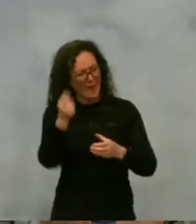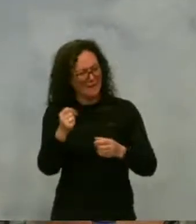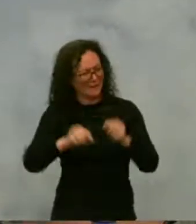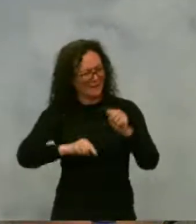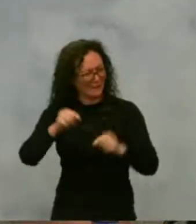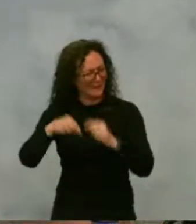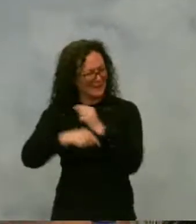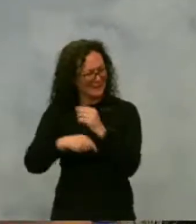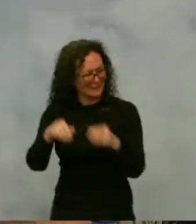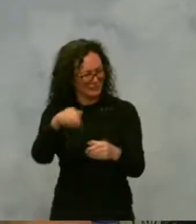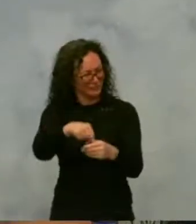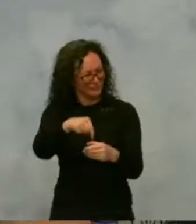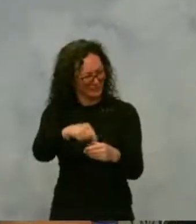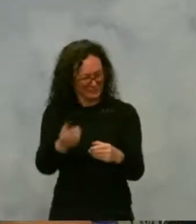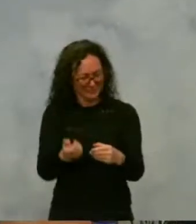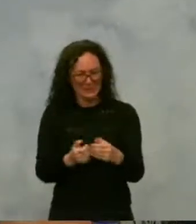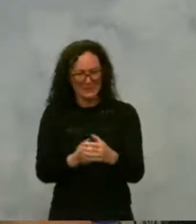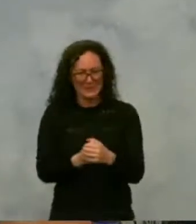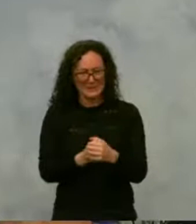debts. And I was just wondering,